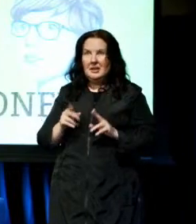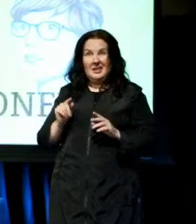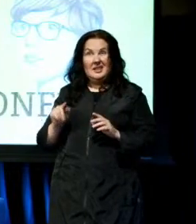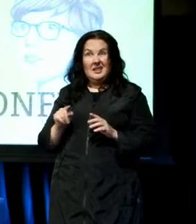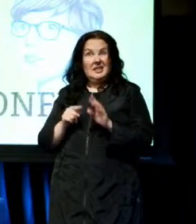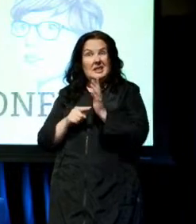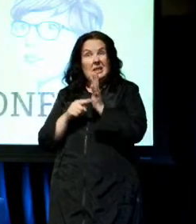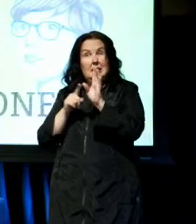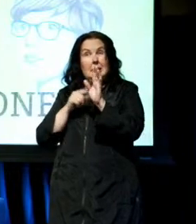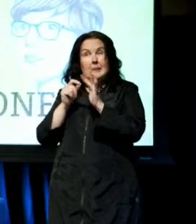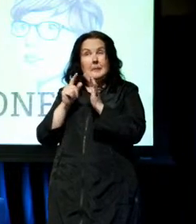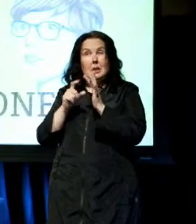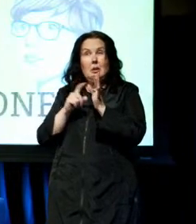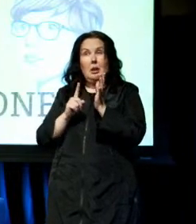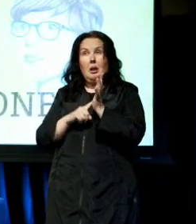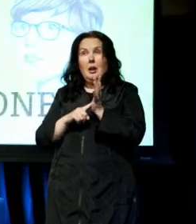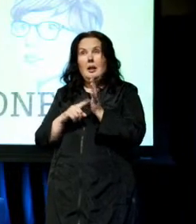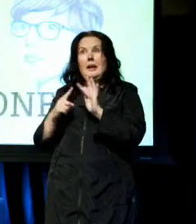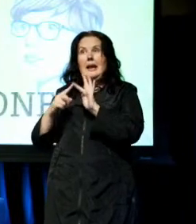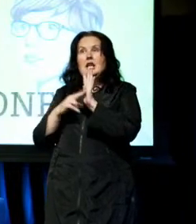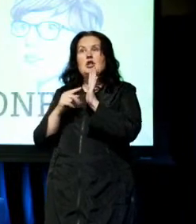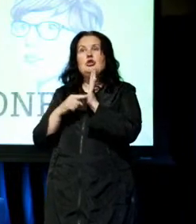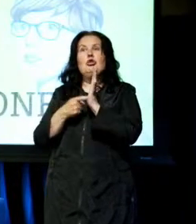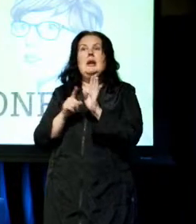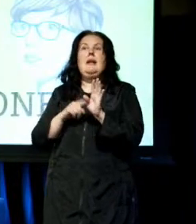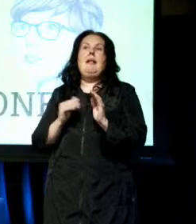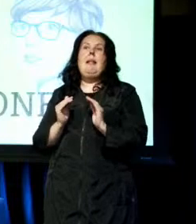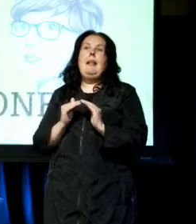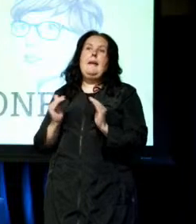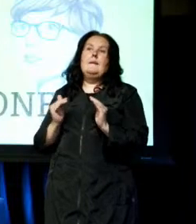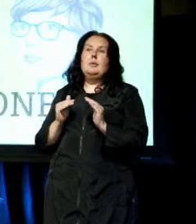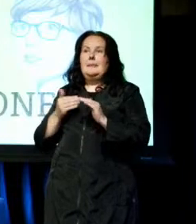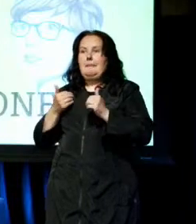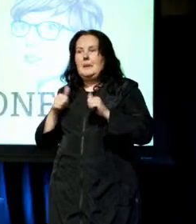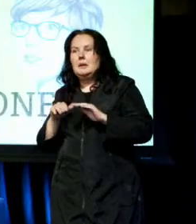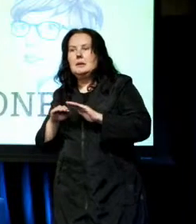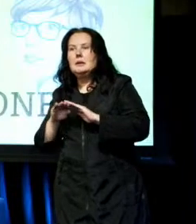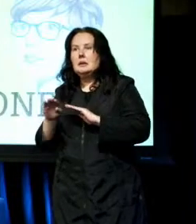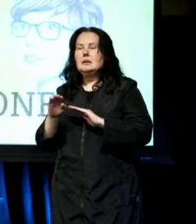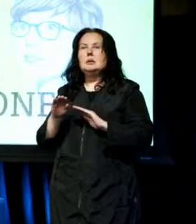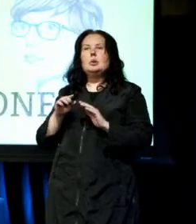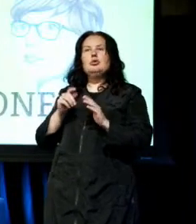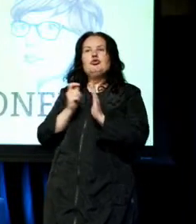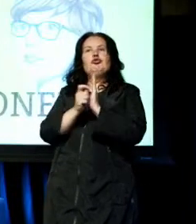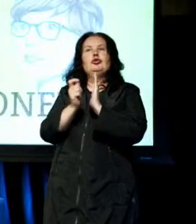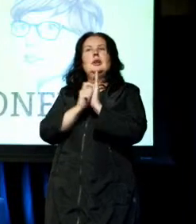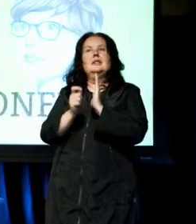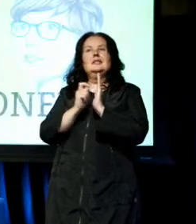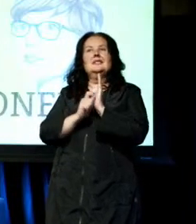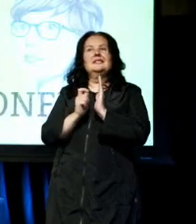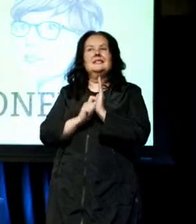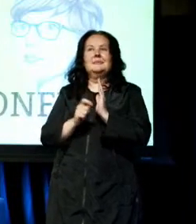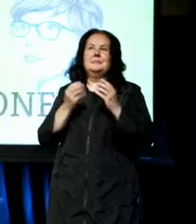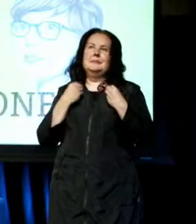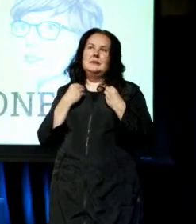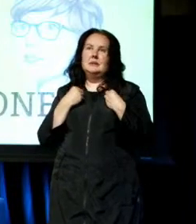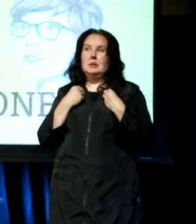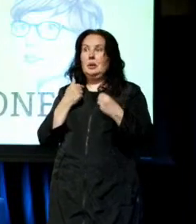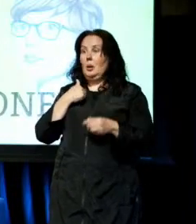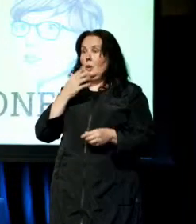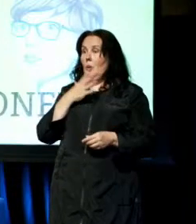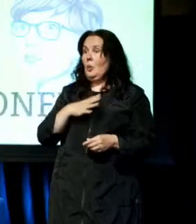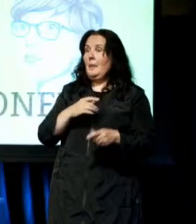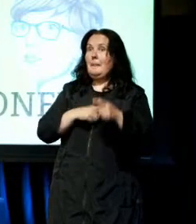entry-level thing. And, the reason I wanted to be a writer was because it's meant to be